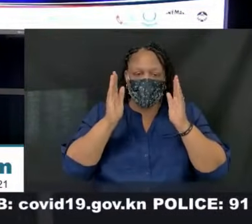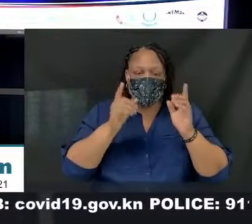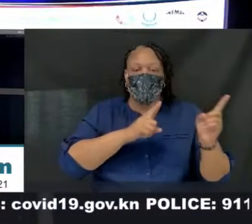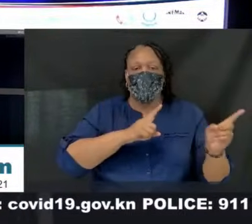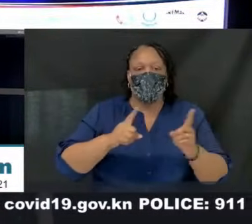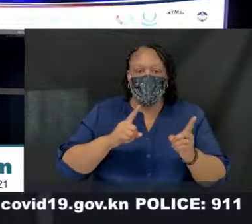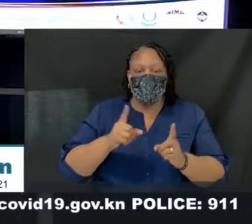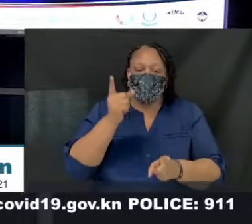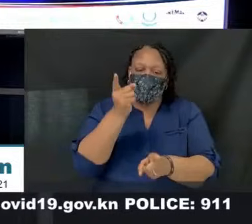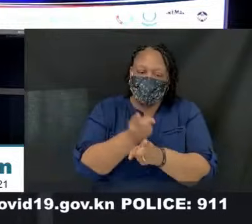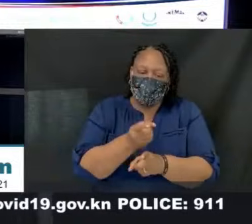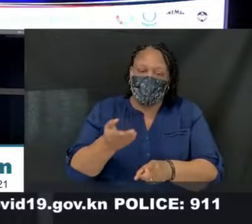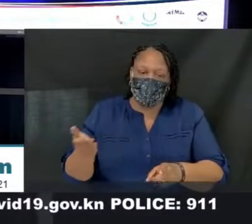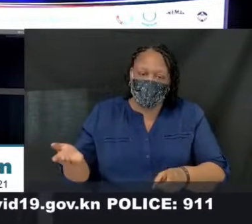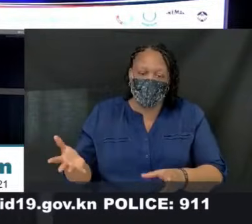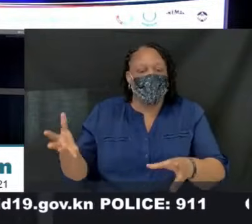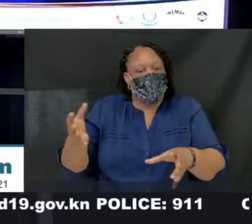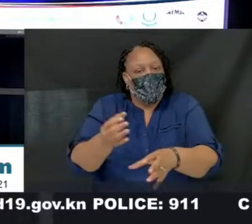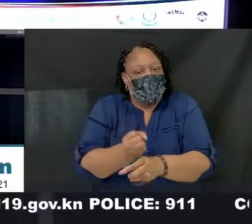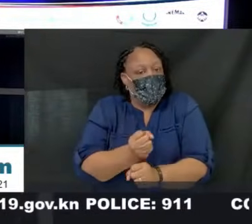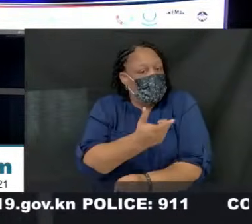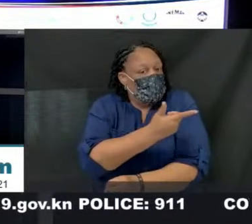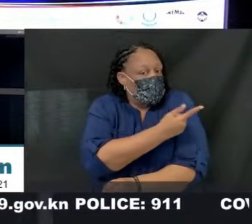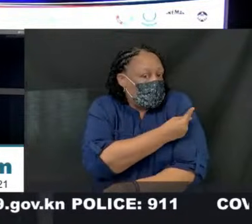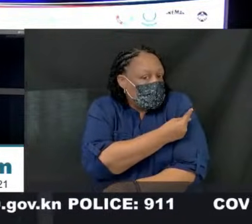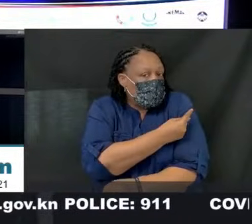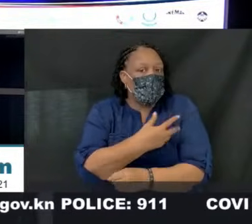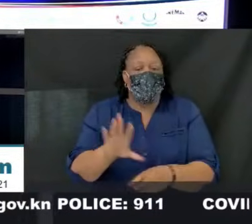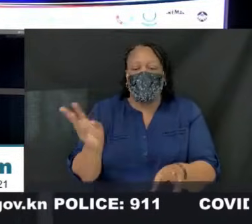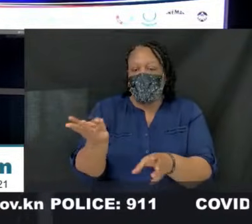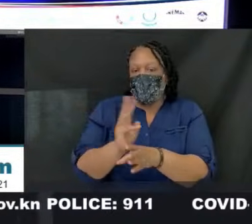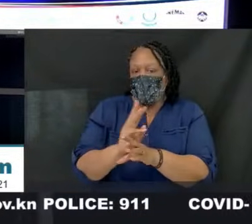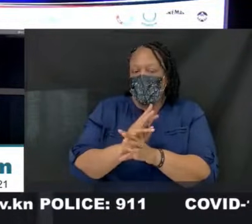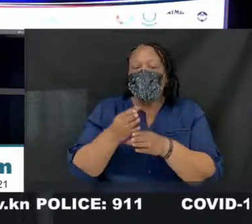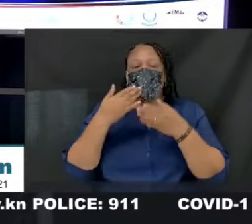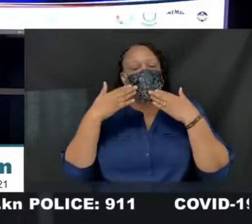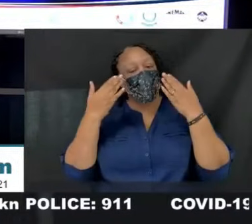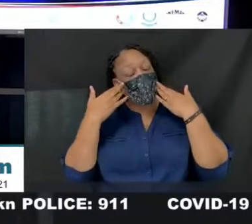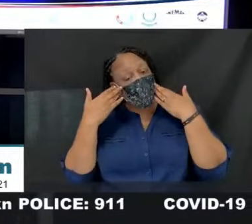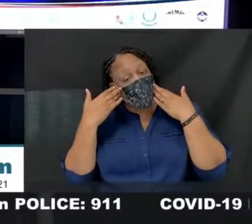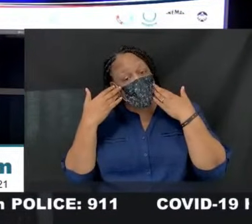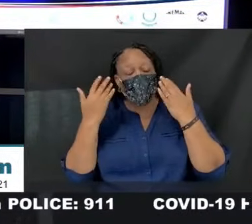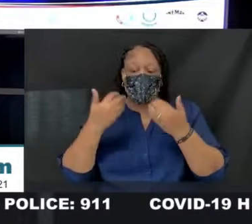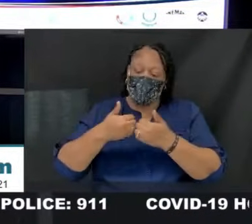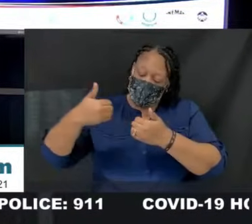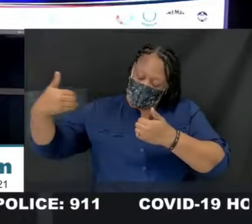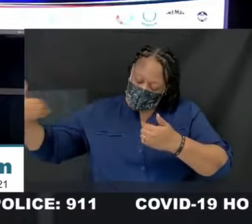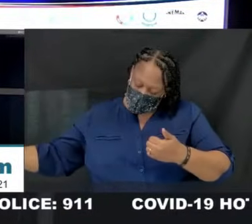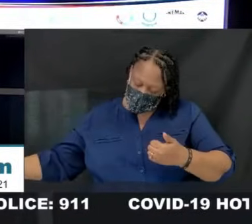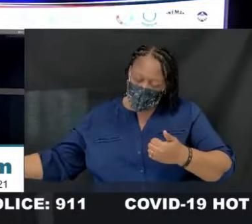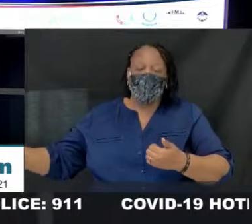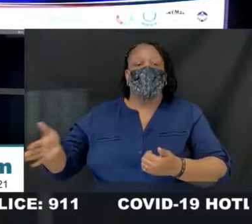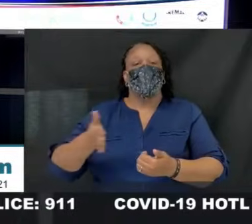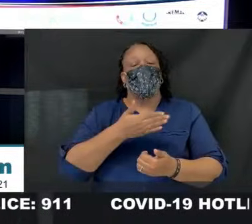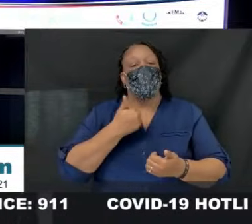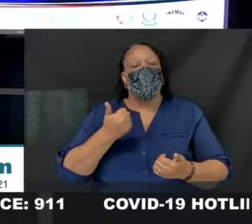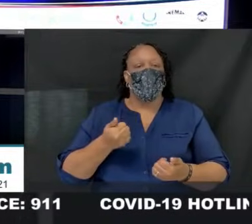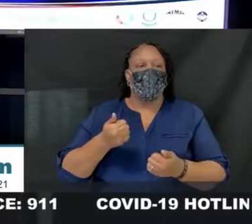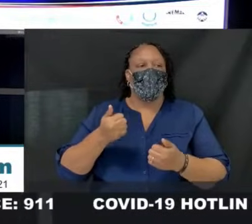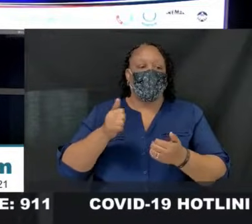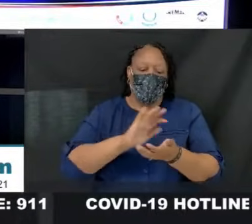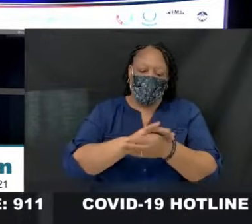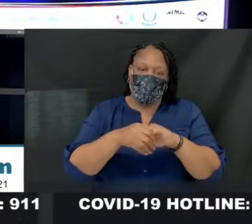the non-pharmaceutical measures, and we know what they are. There has been